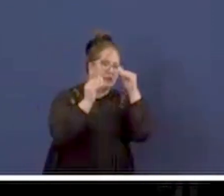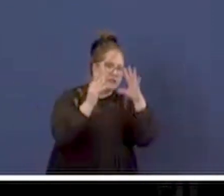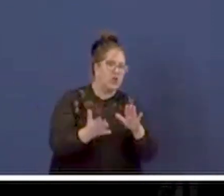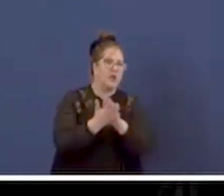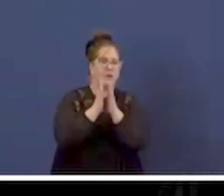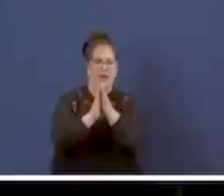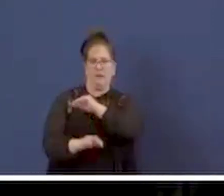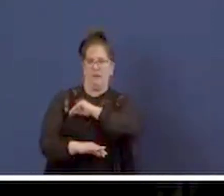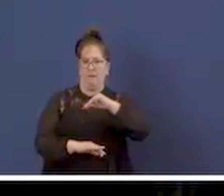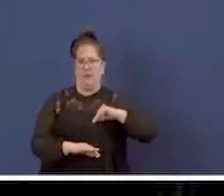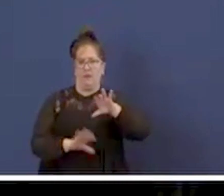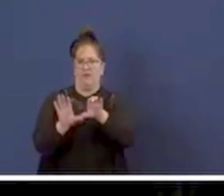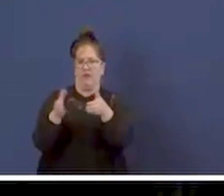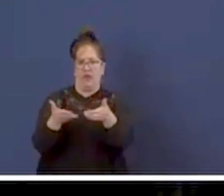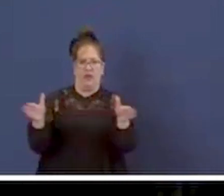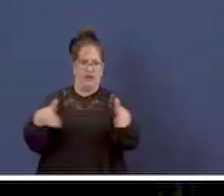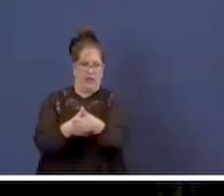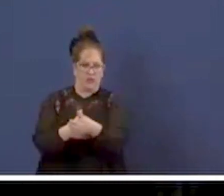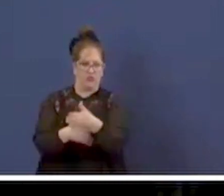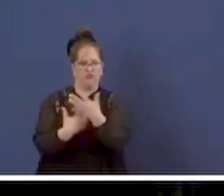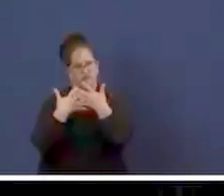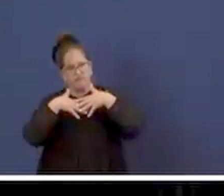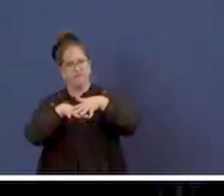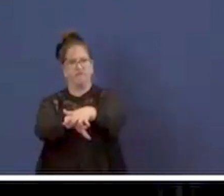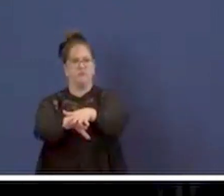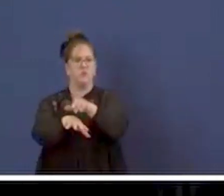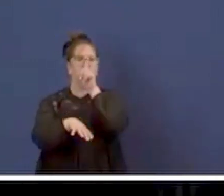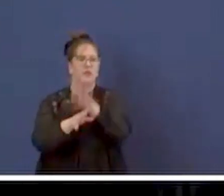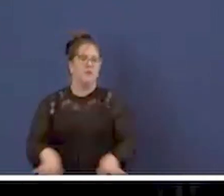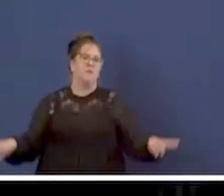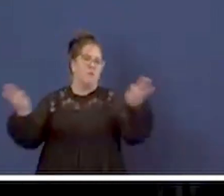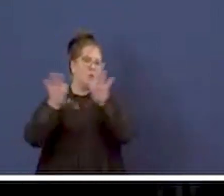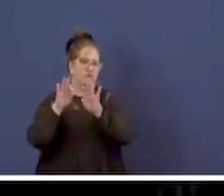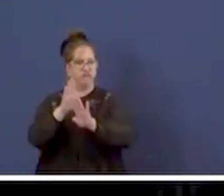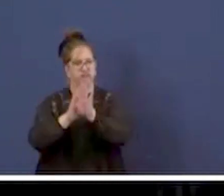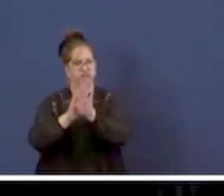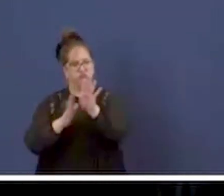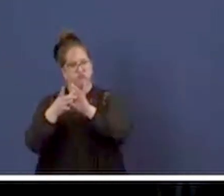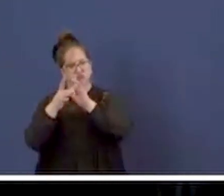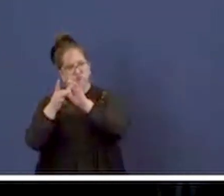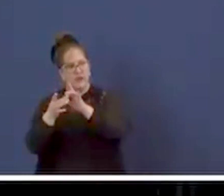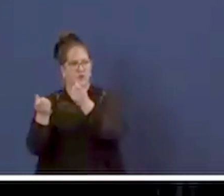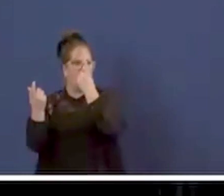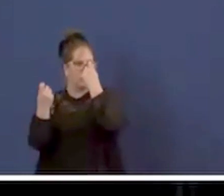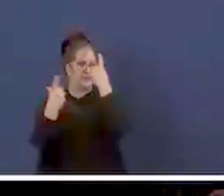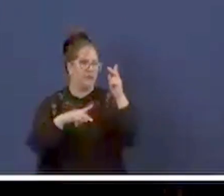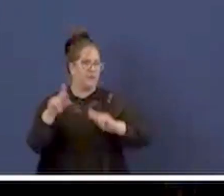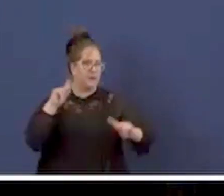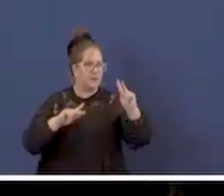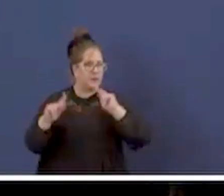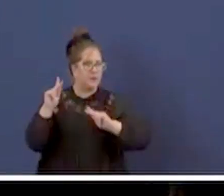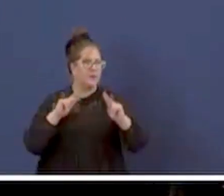that you're in. So important to really start to build those relationships and understand people.